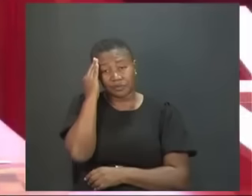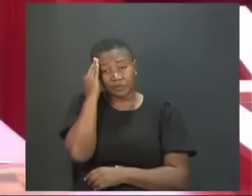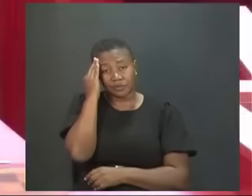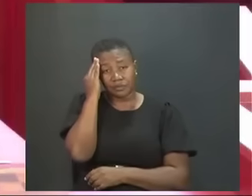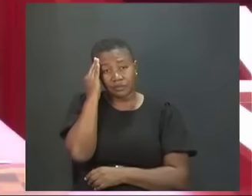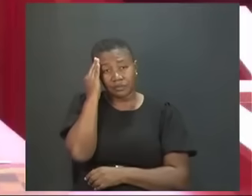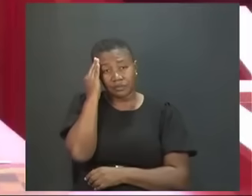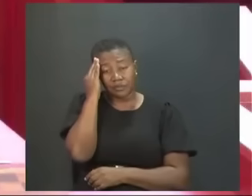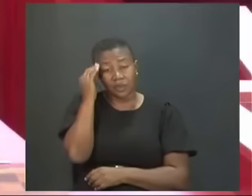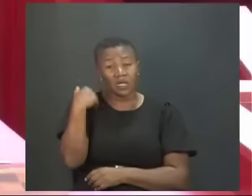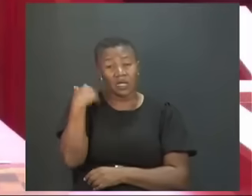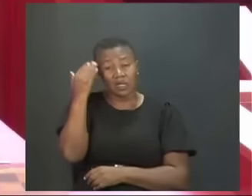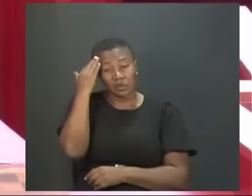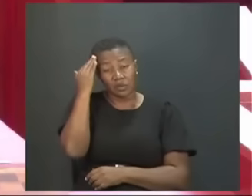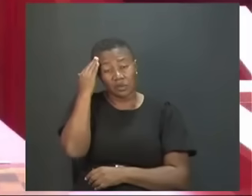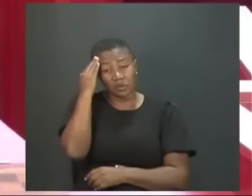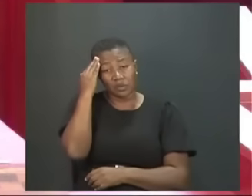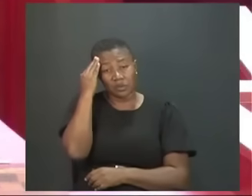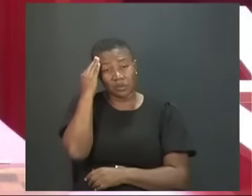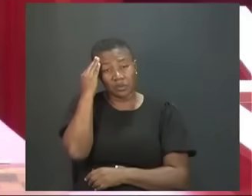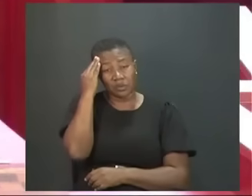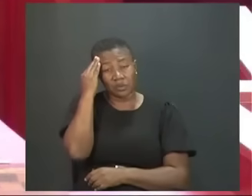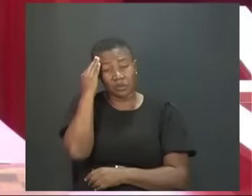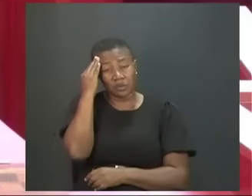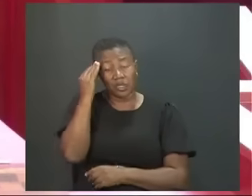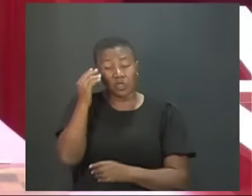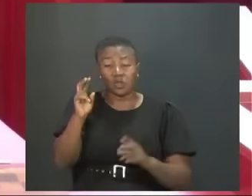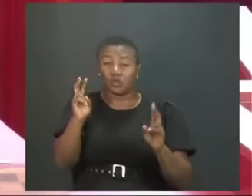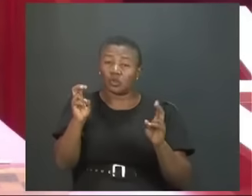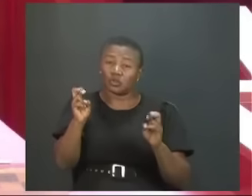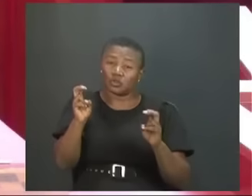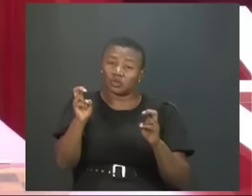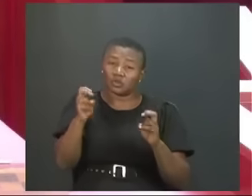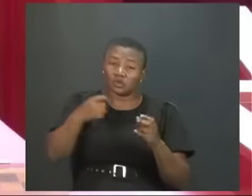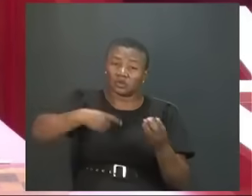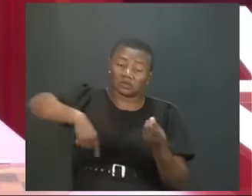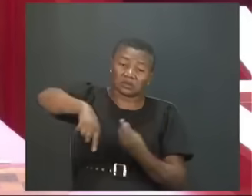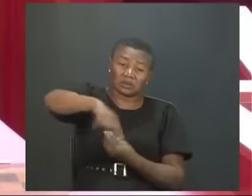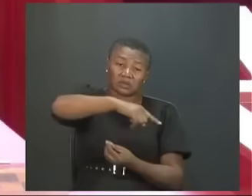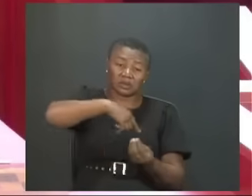circumstances surrounding the removal of the